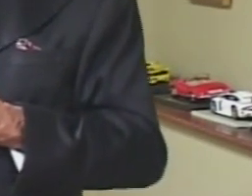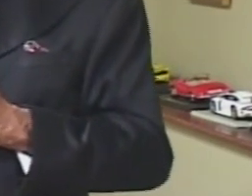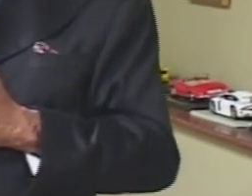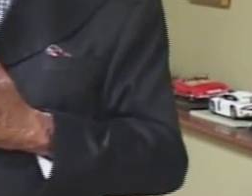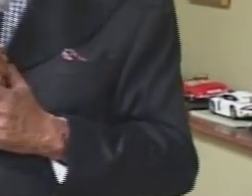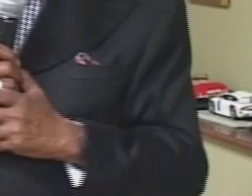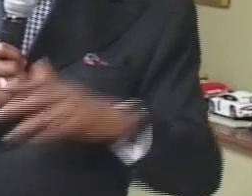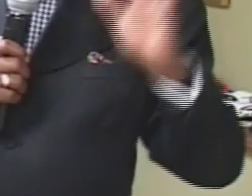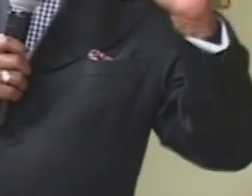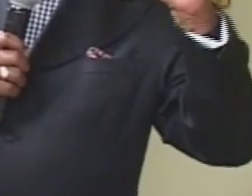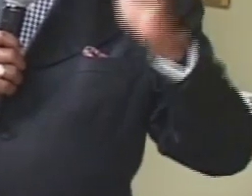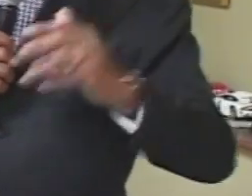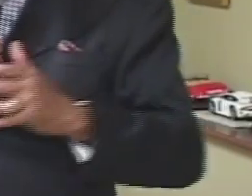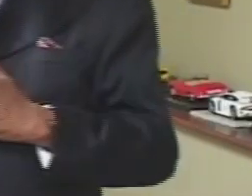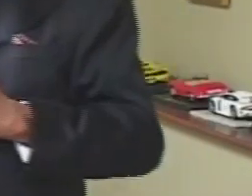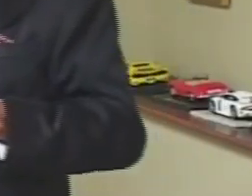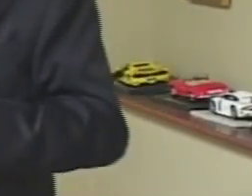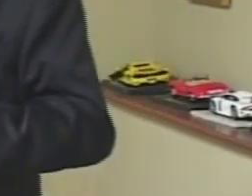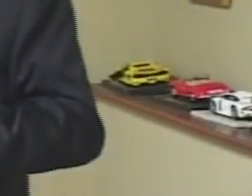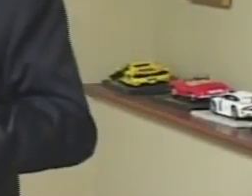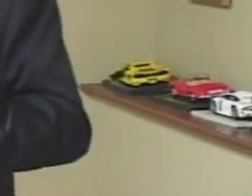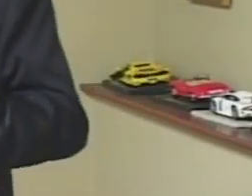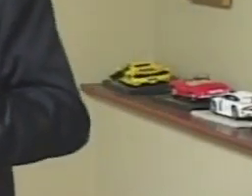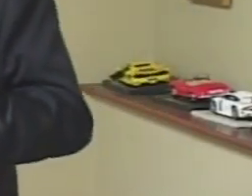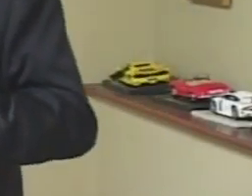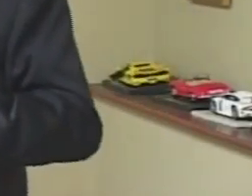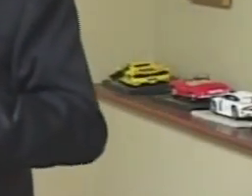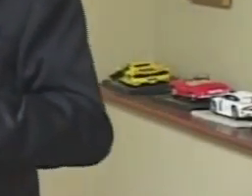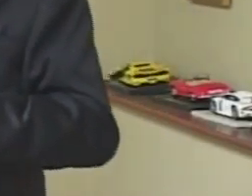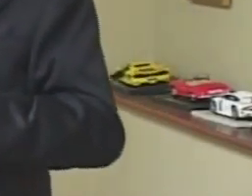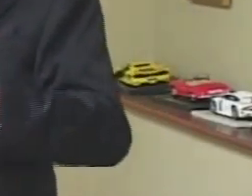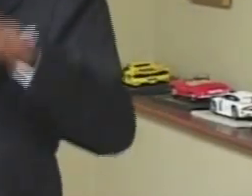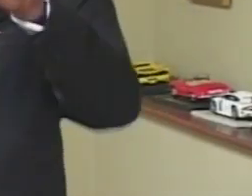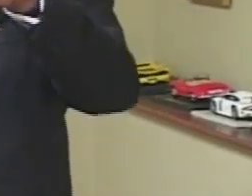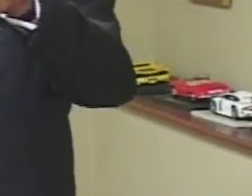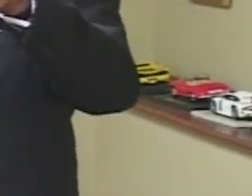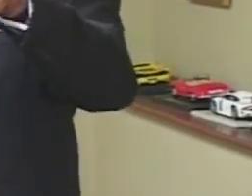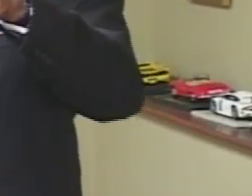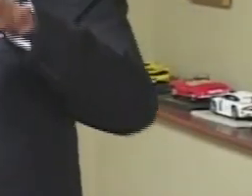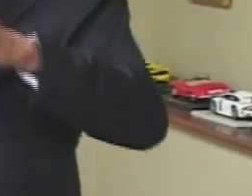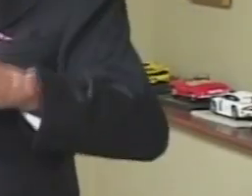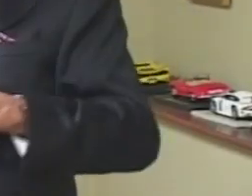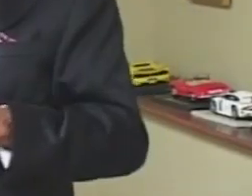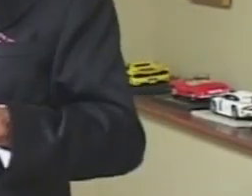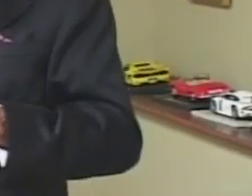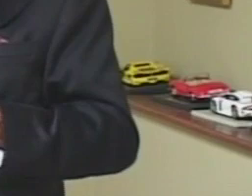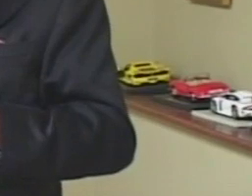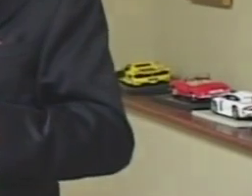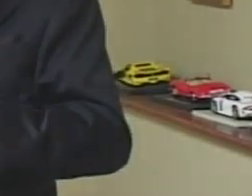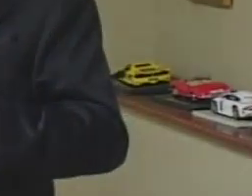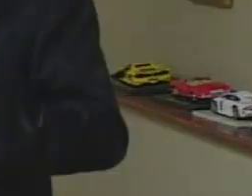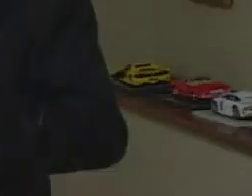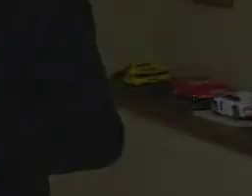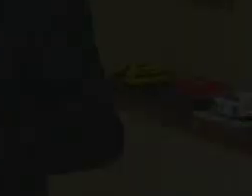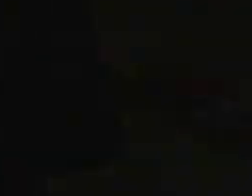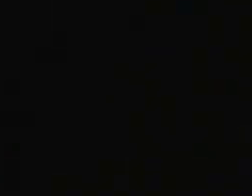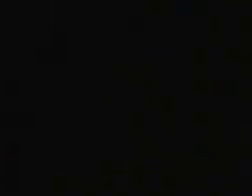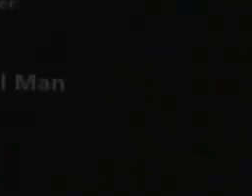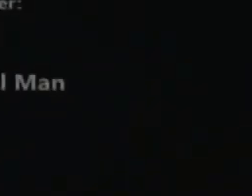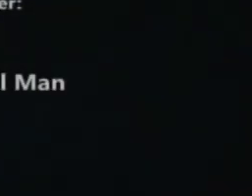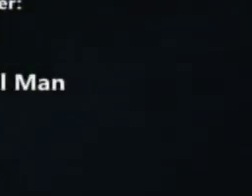the Lord bless you. Heaven smile upon you. And I'm looking to see you again this same time next week.